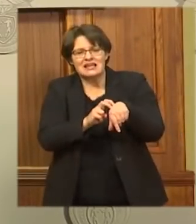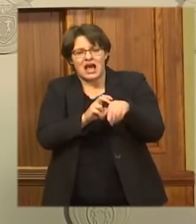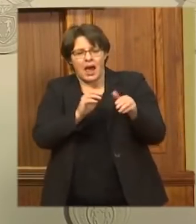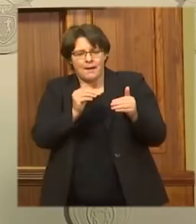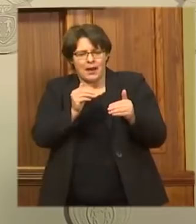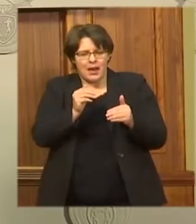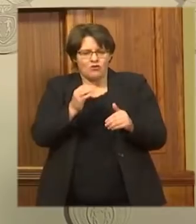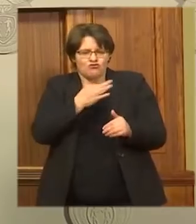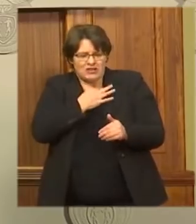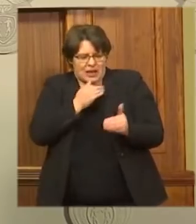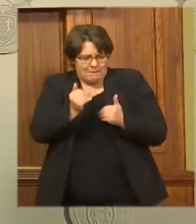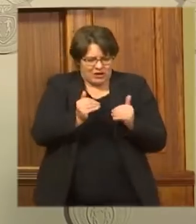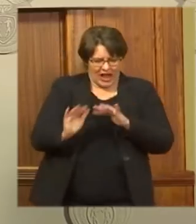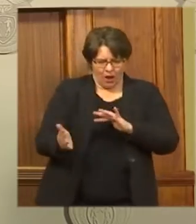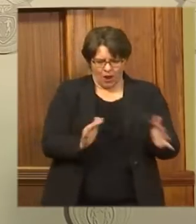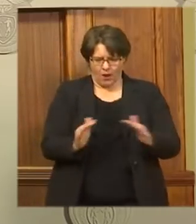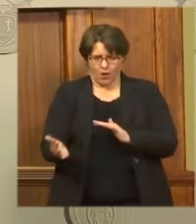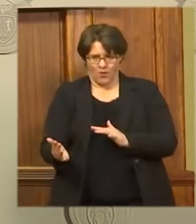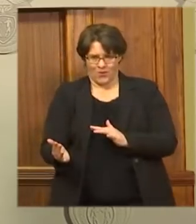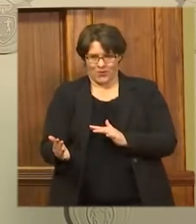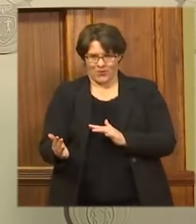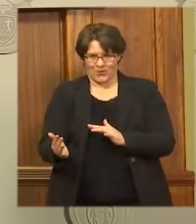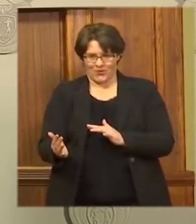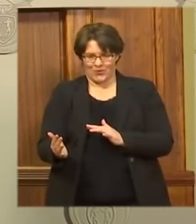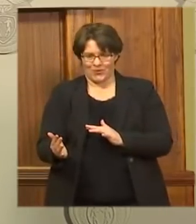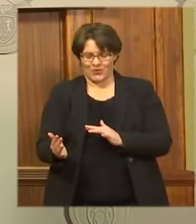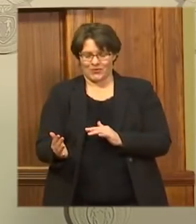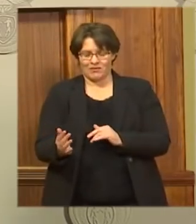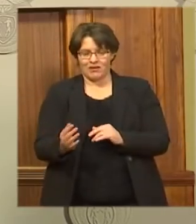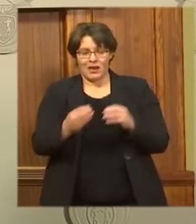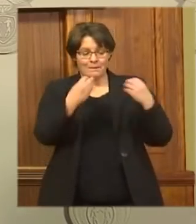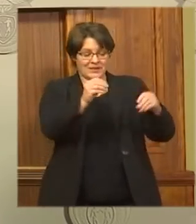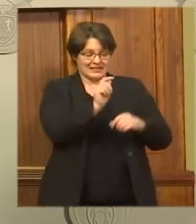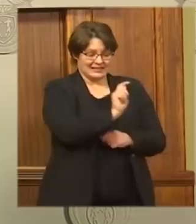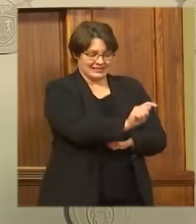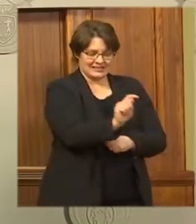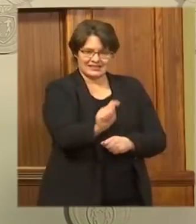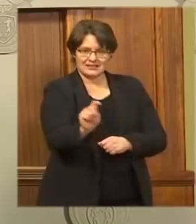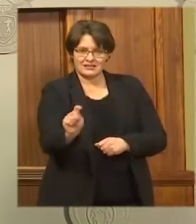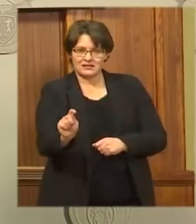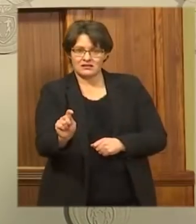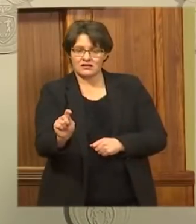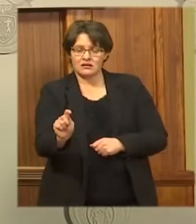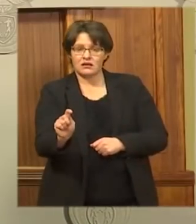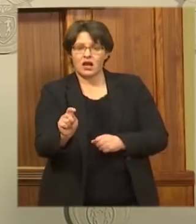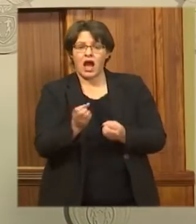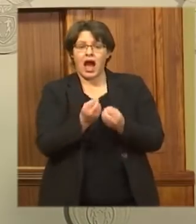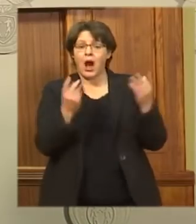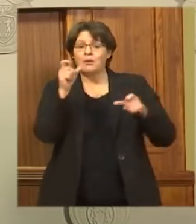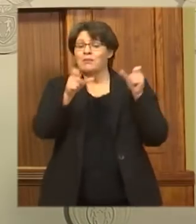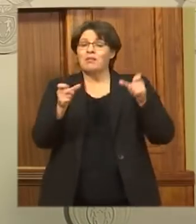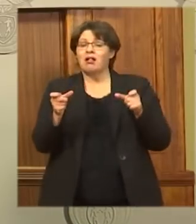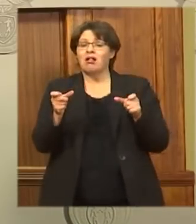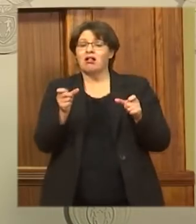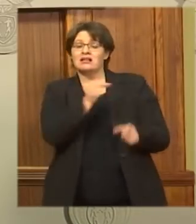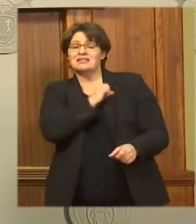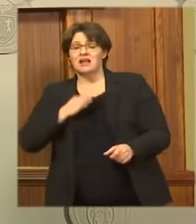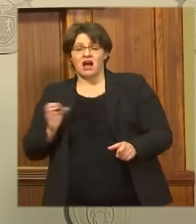risks. Altogether, these industries employ well over 500,000